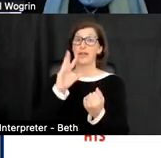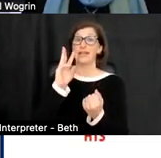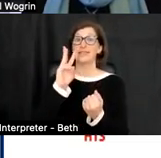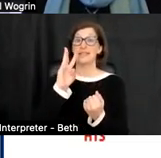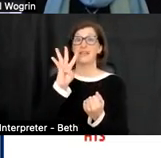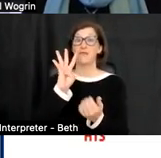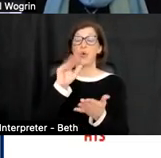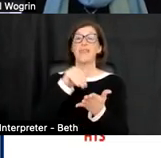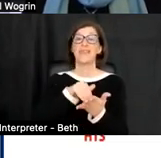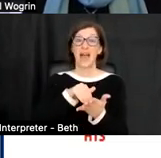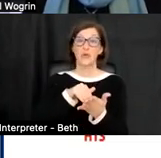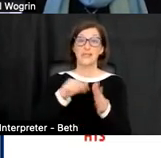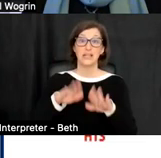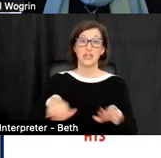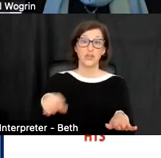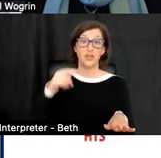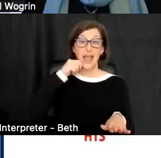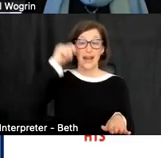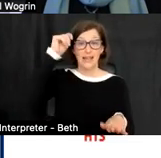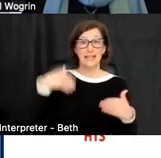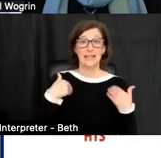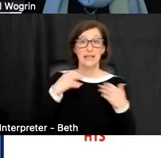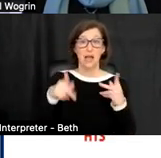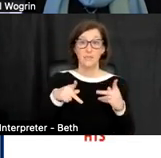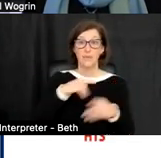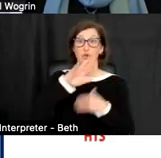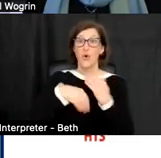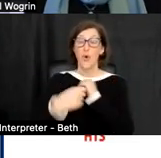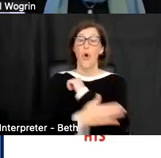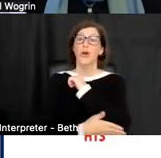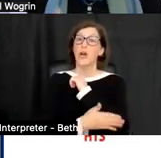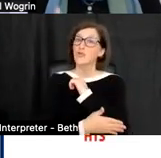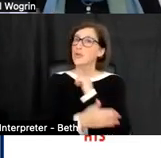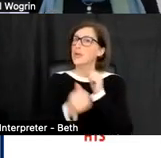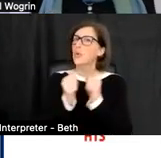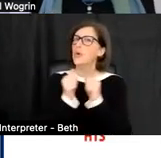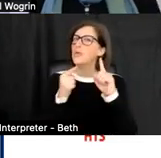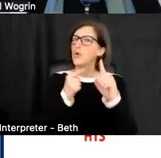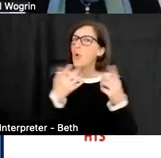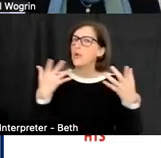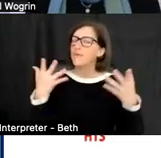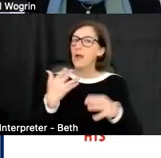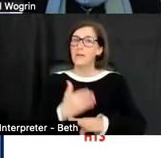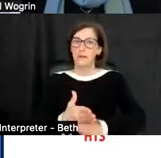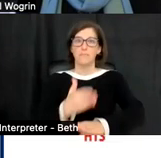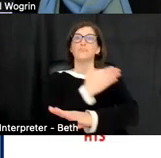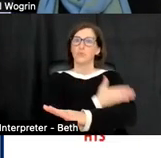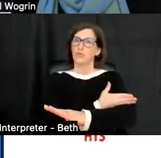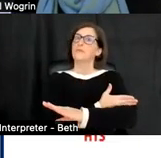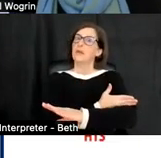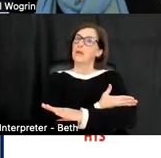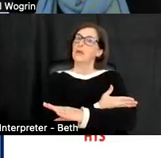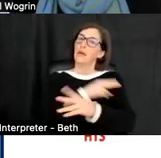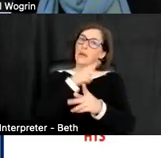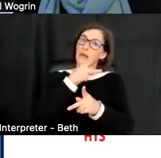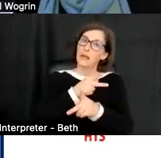children, adolescents, and young people across the country with the goal of improving